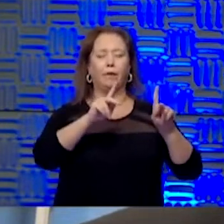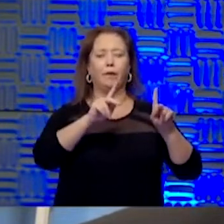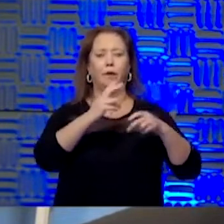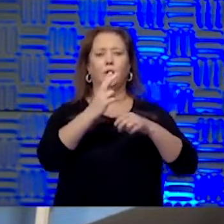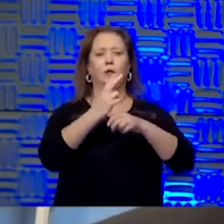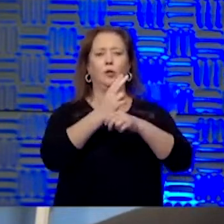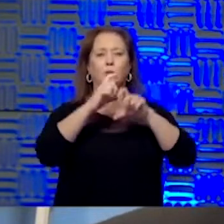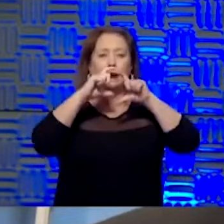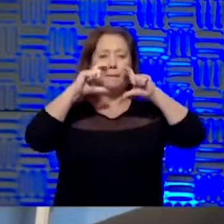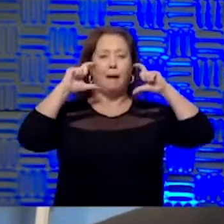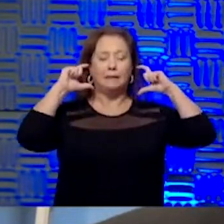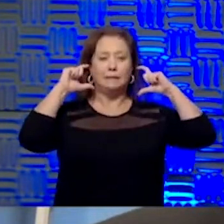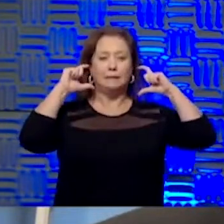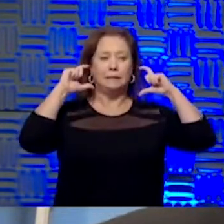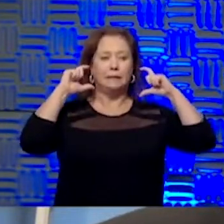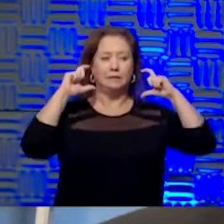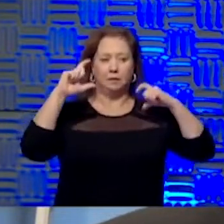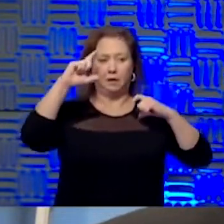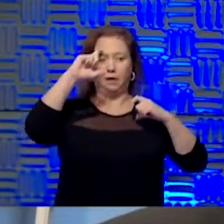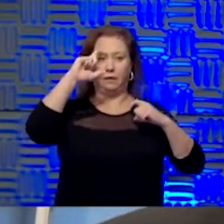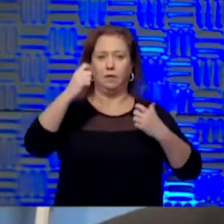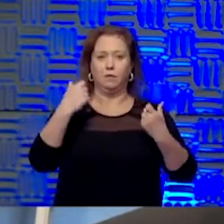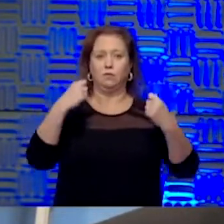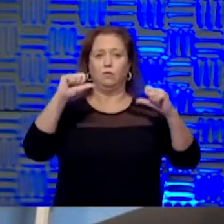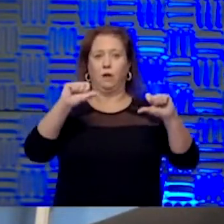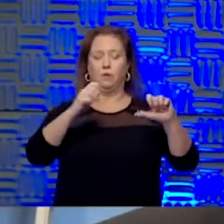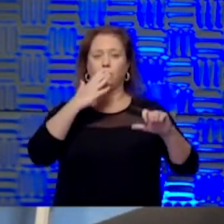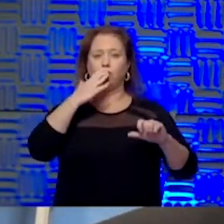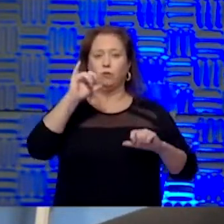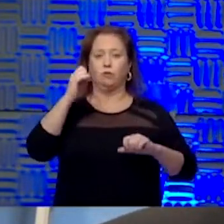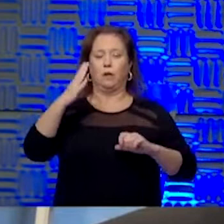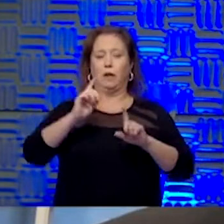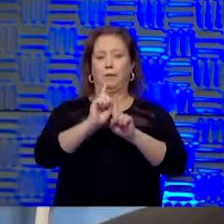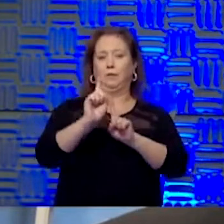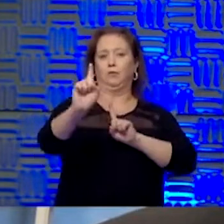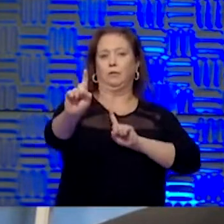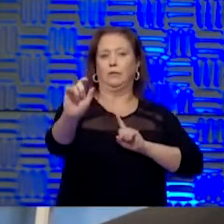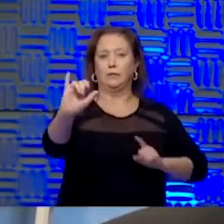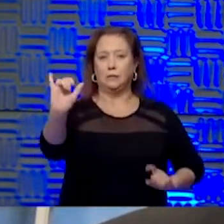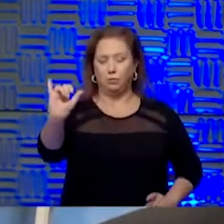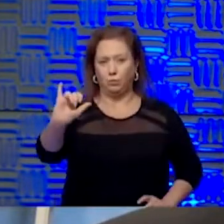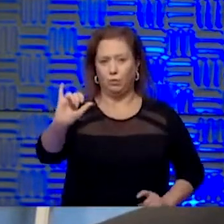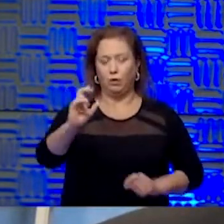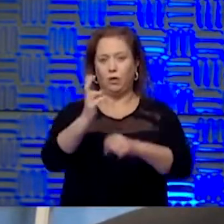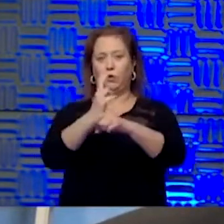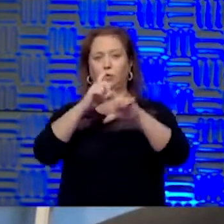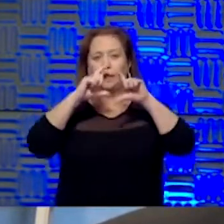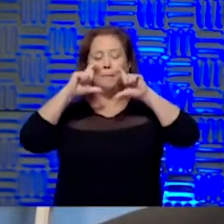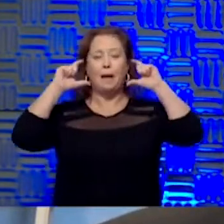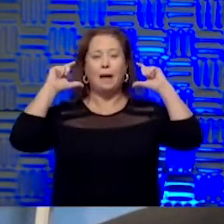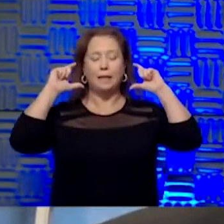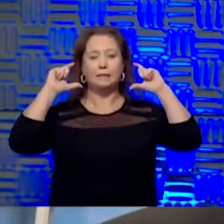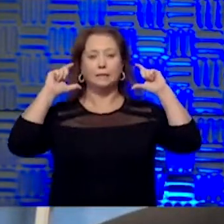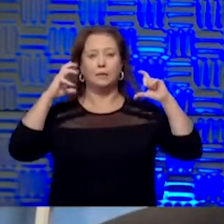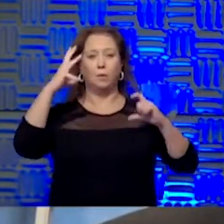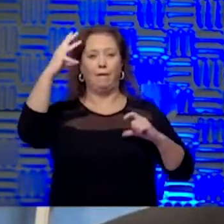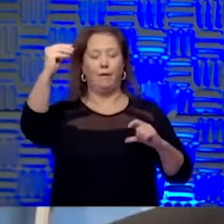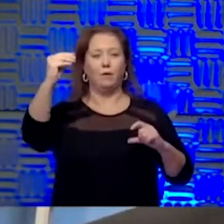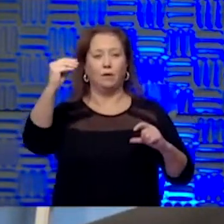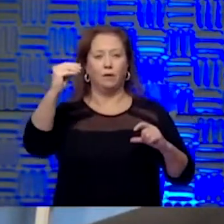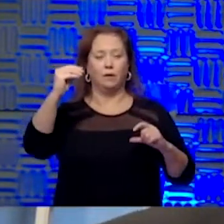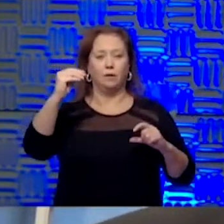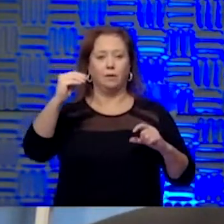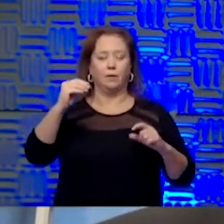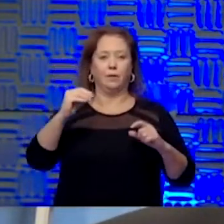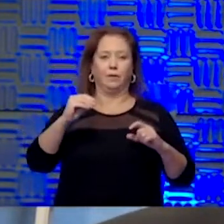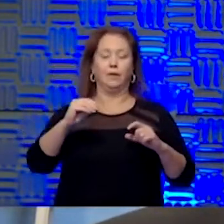using the face mask. So I think they're trying to do a good job of the social distancing and using the face mask when out in public and unable to